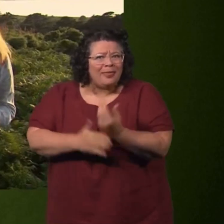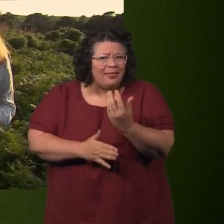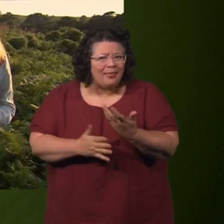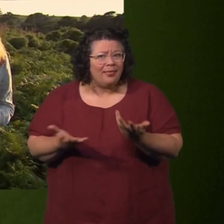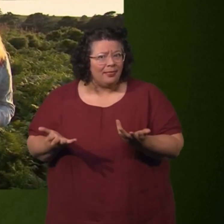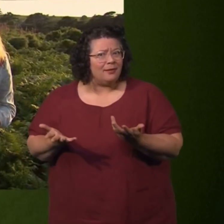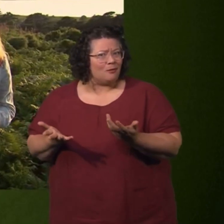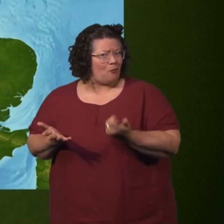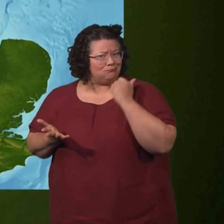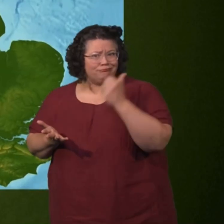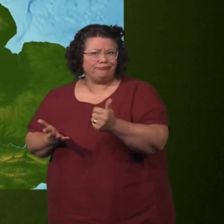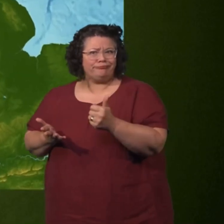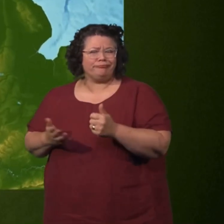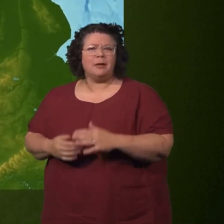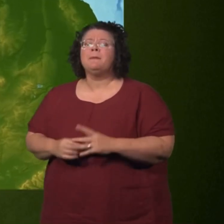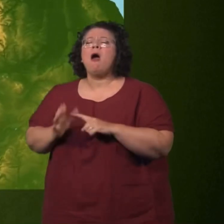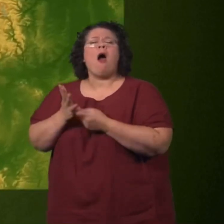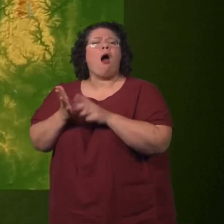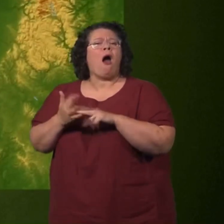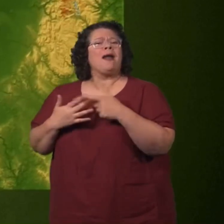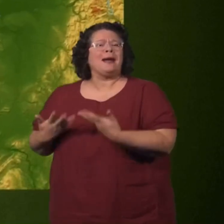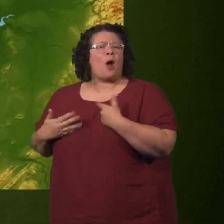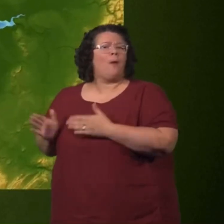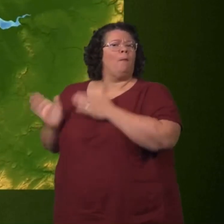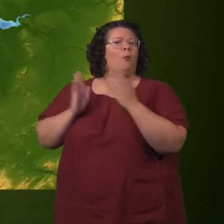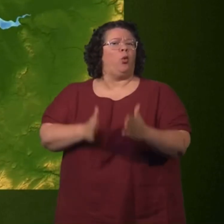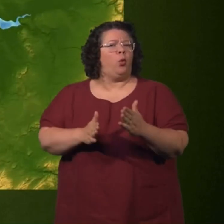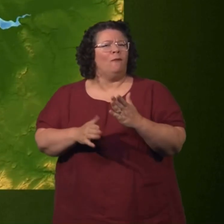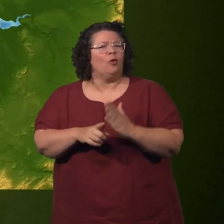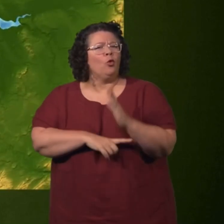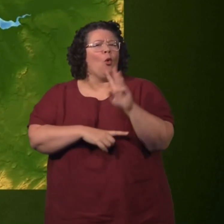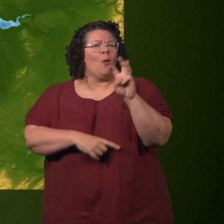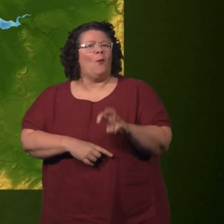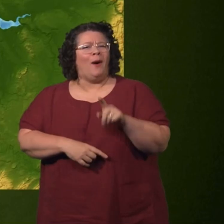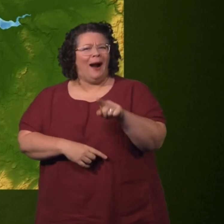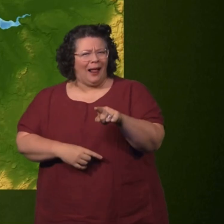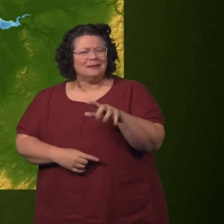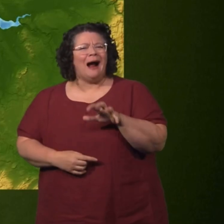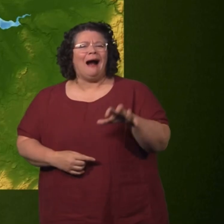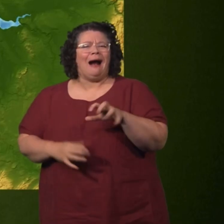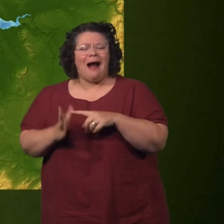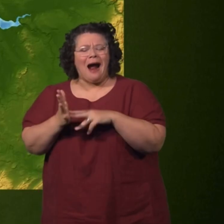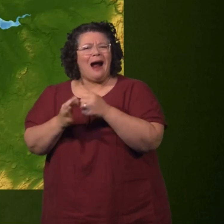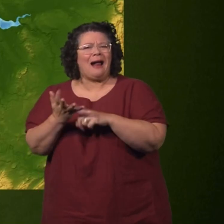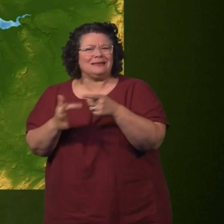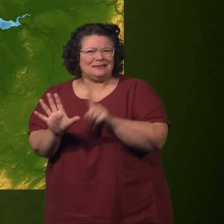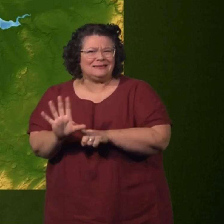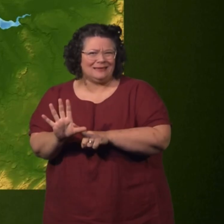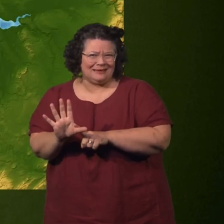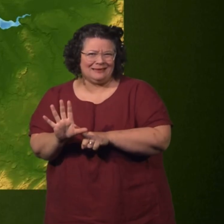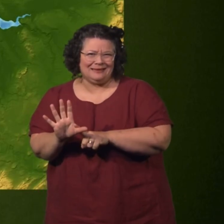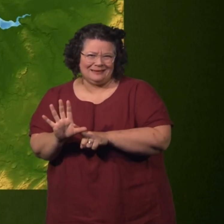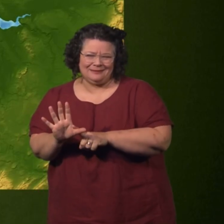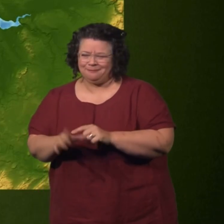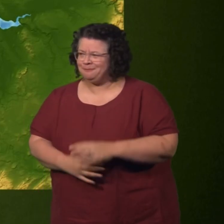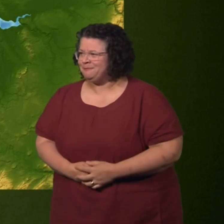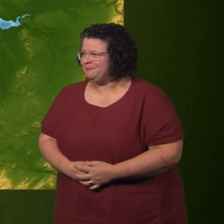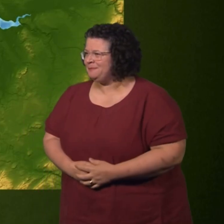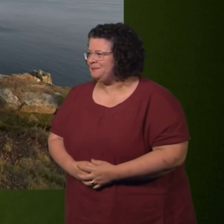Let's head north to North Wales, to Gillian, who's found one of the most picturesque spots in the UK.